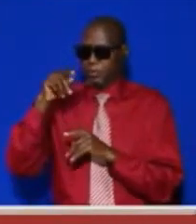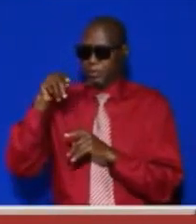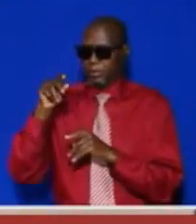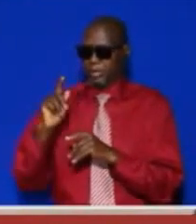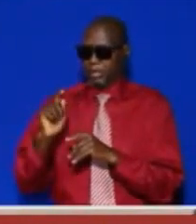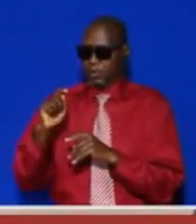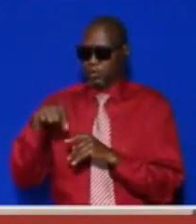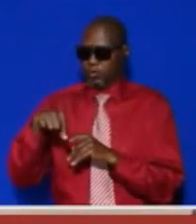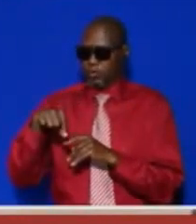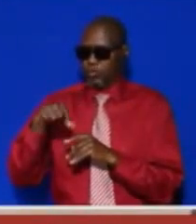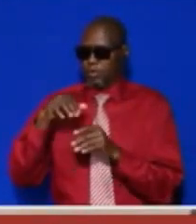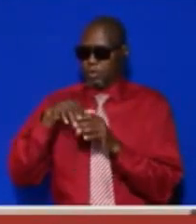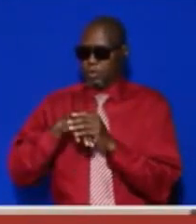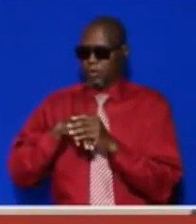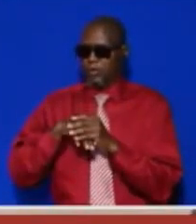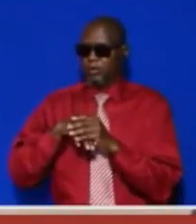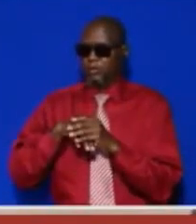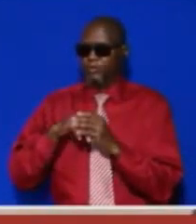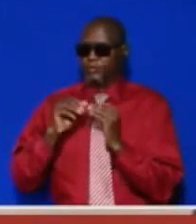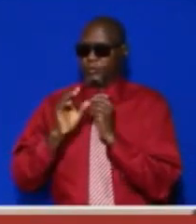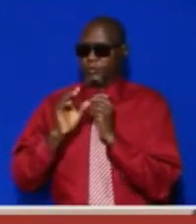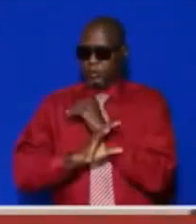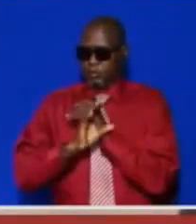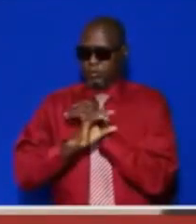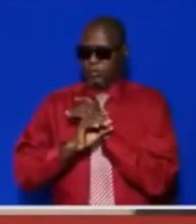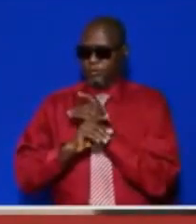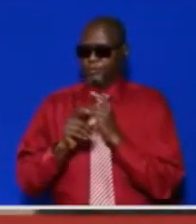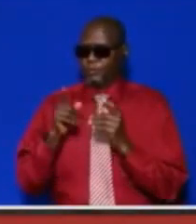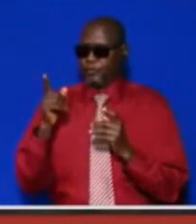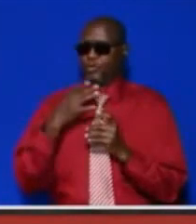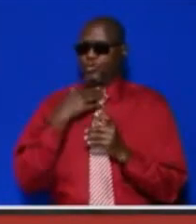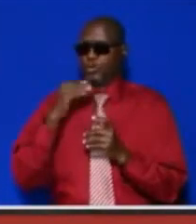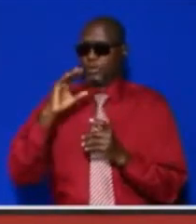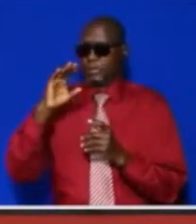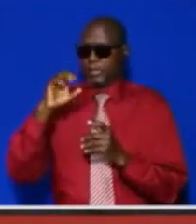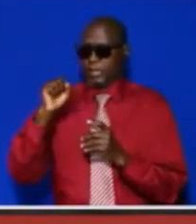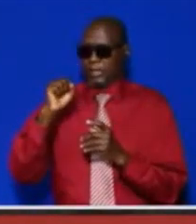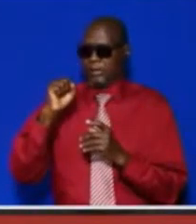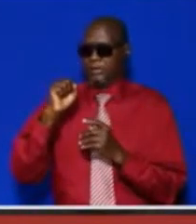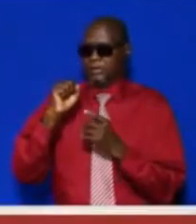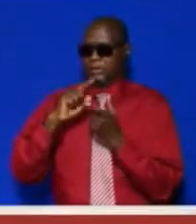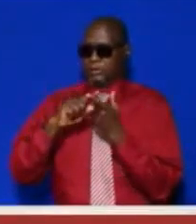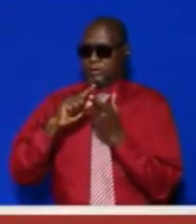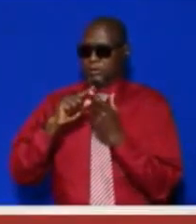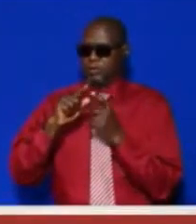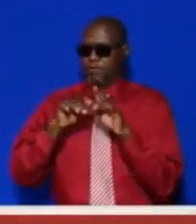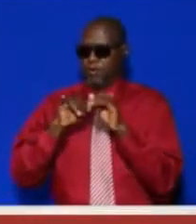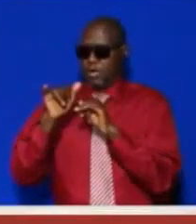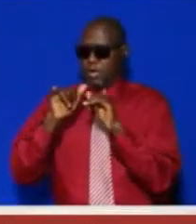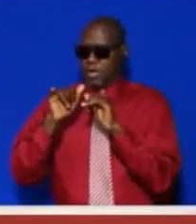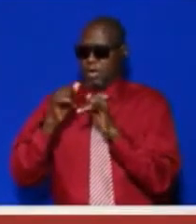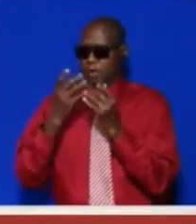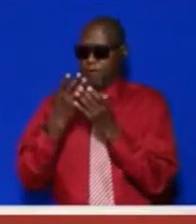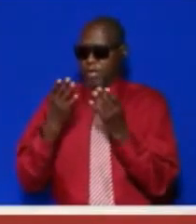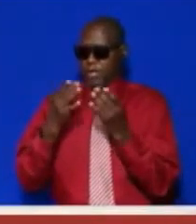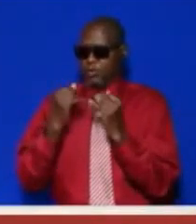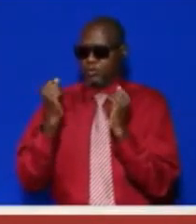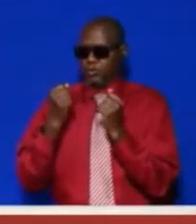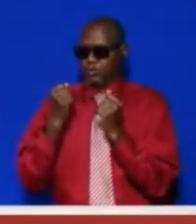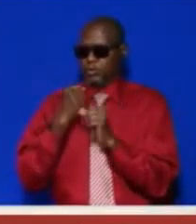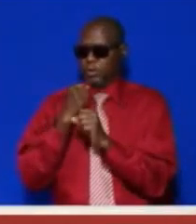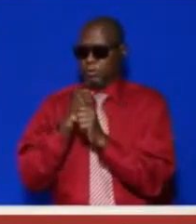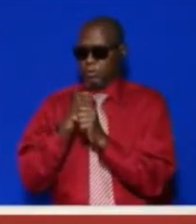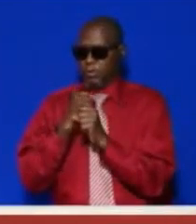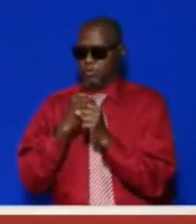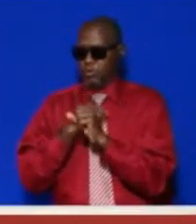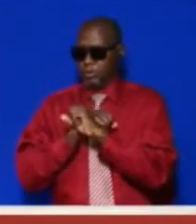The men of cloth now want Parliament to ensure the cabinet secretaries for education, health, foreign affairs, and labor and social protection,